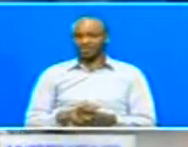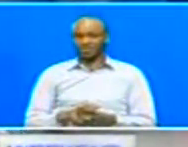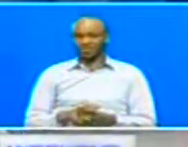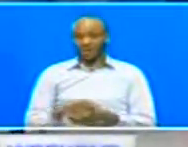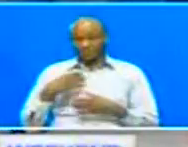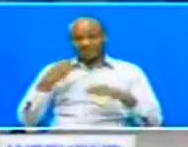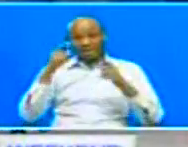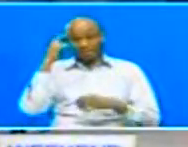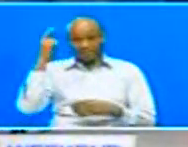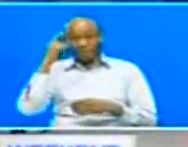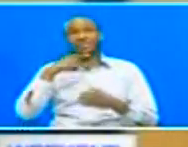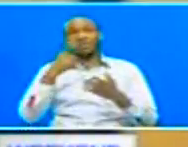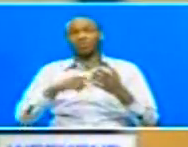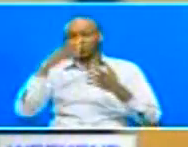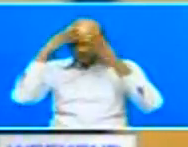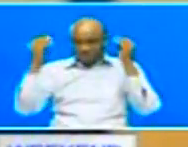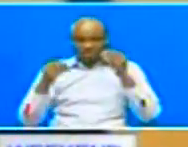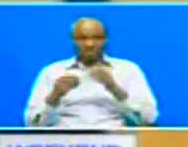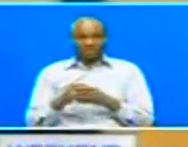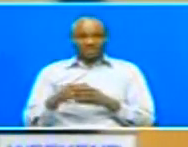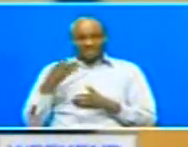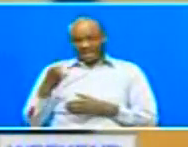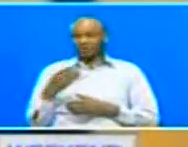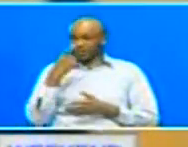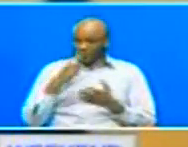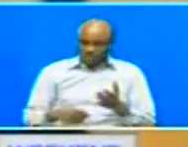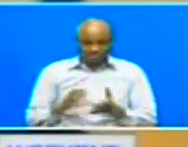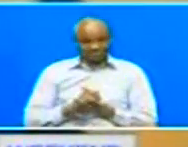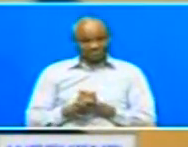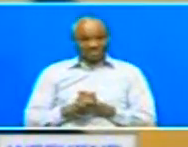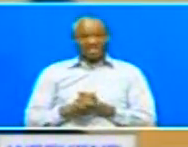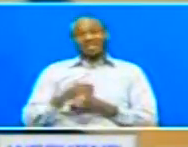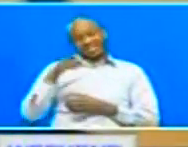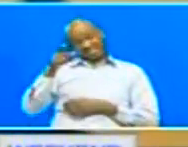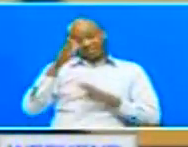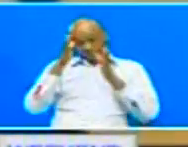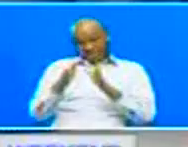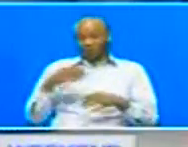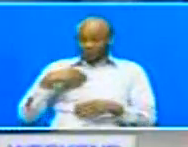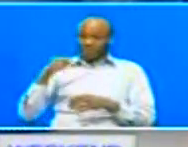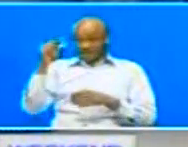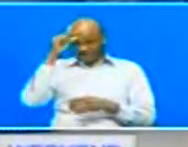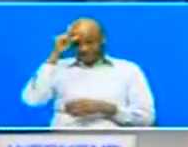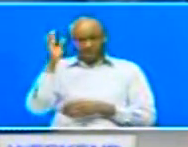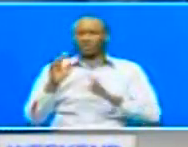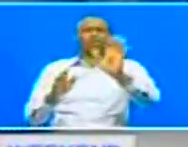Honestly, I'm trying to remember what we were talking about. The rearrangement has seen the ouster of Francis Kimemia from government.